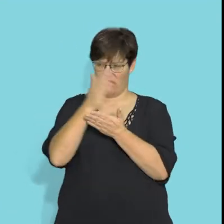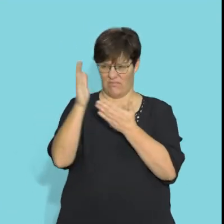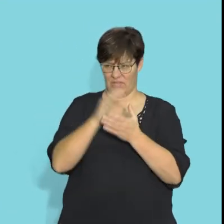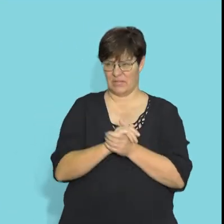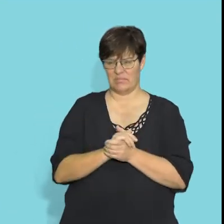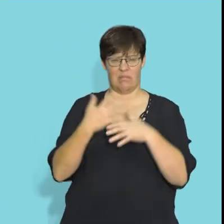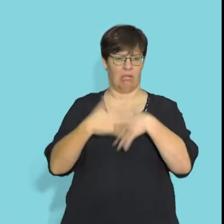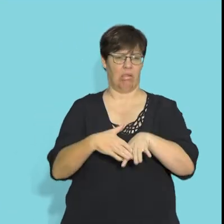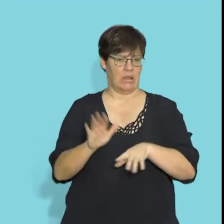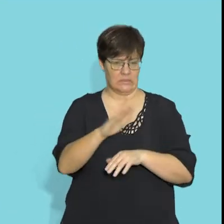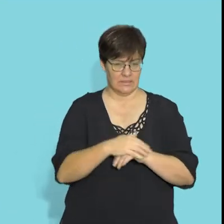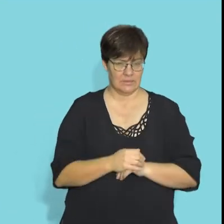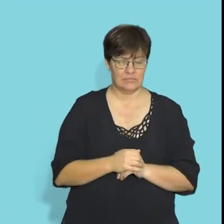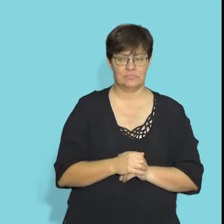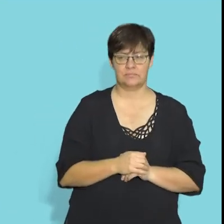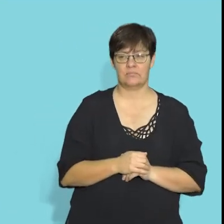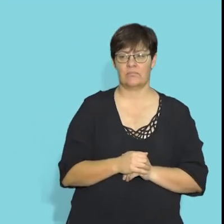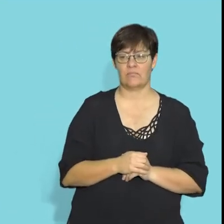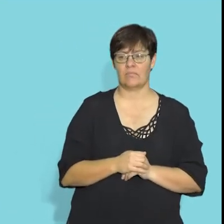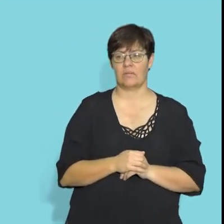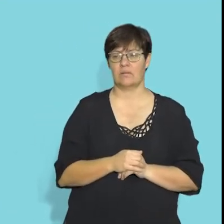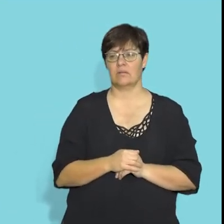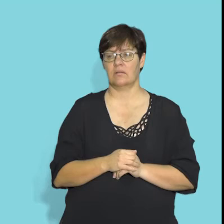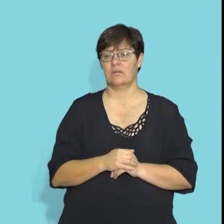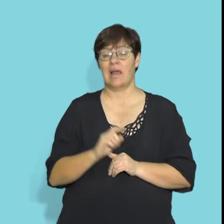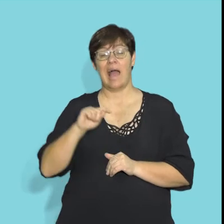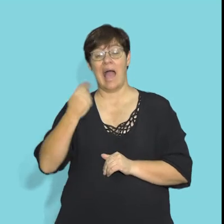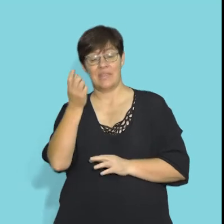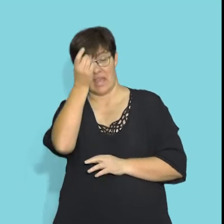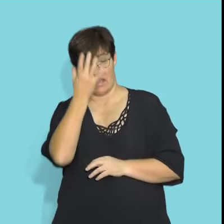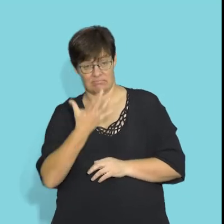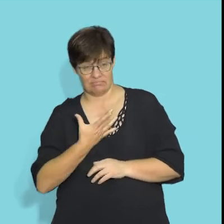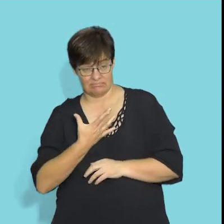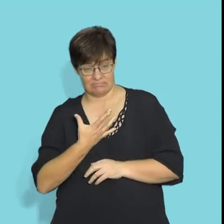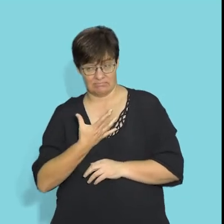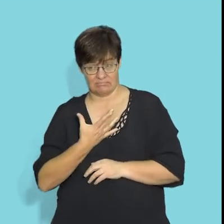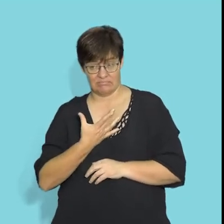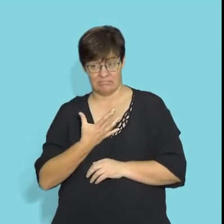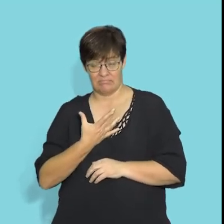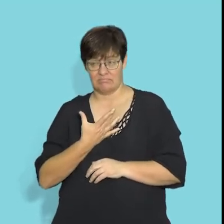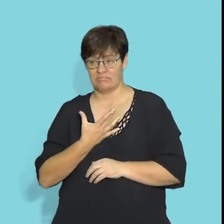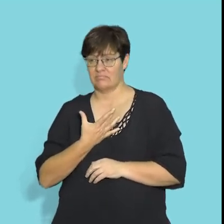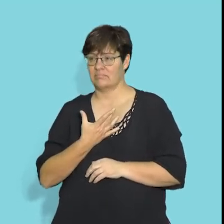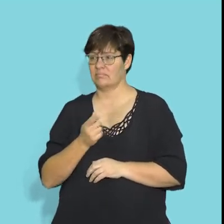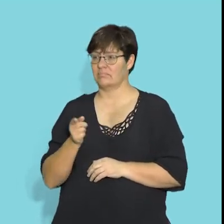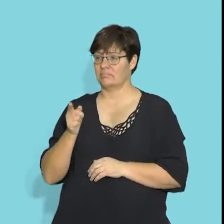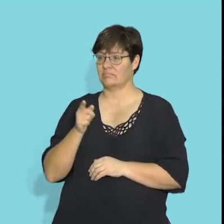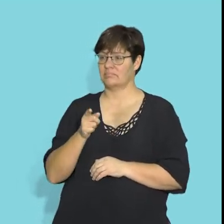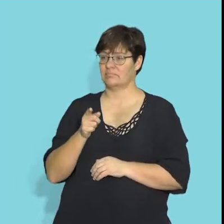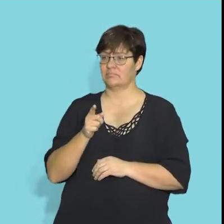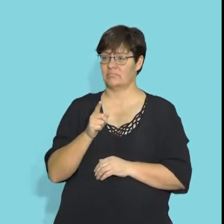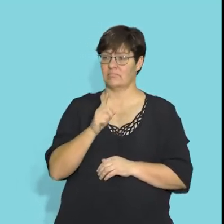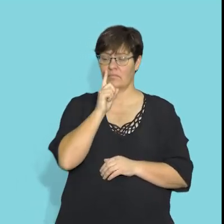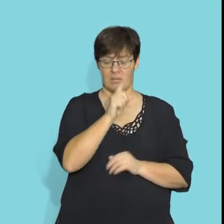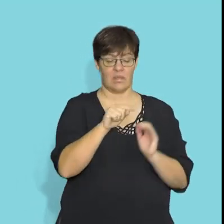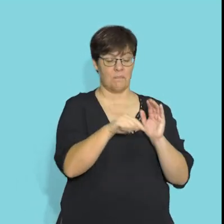so full, but the only other piece of information that they've given me is that